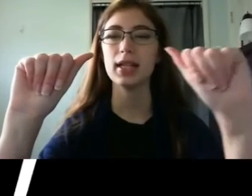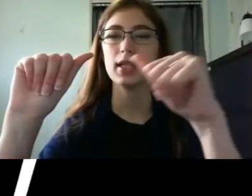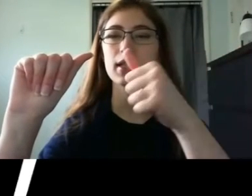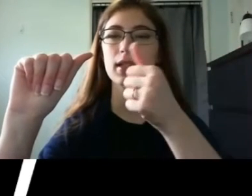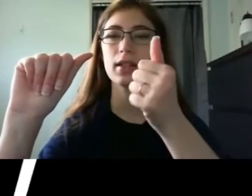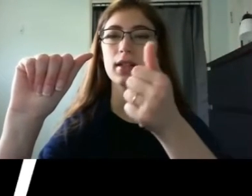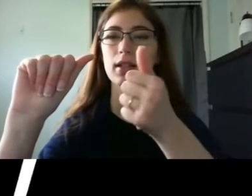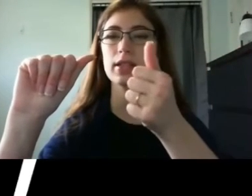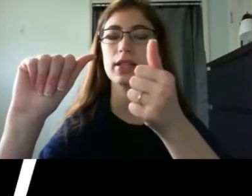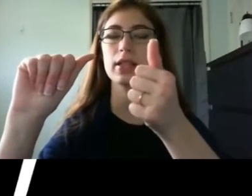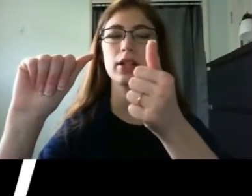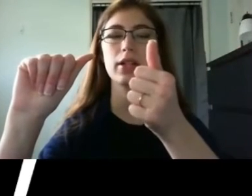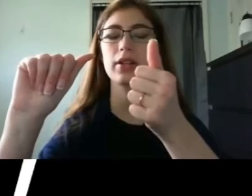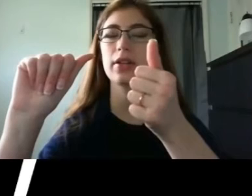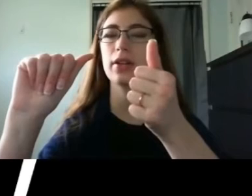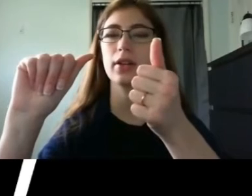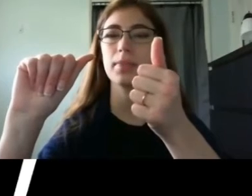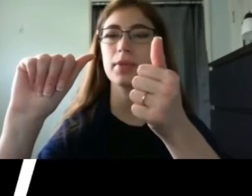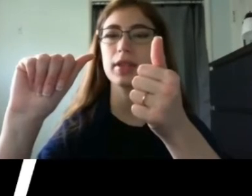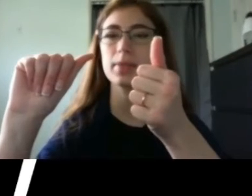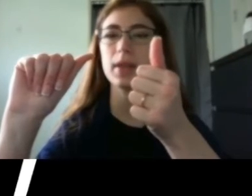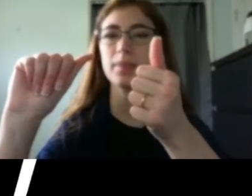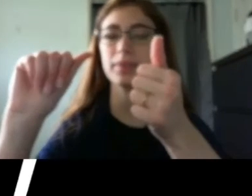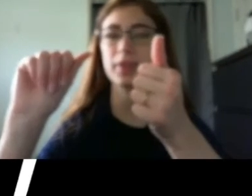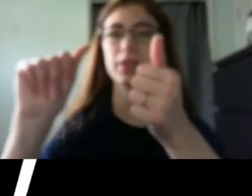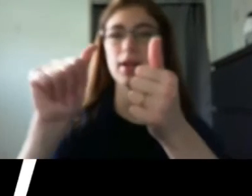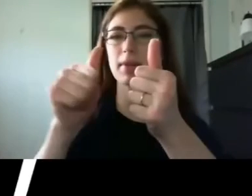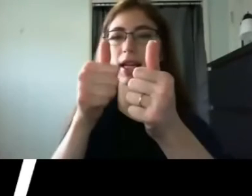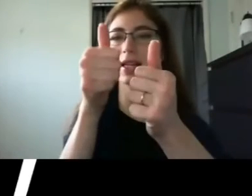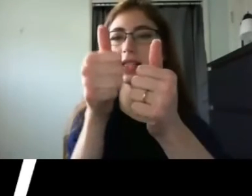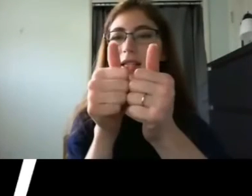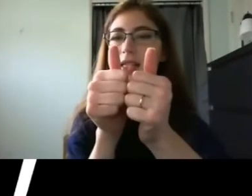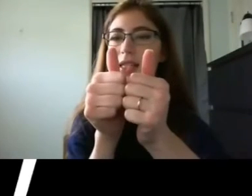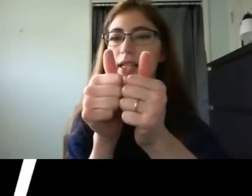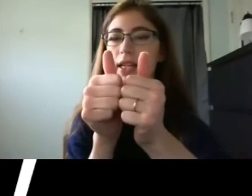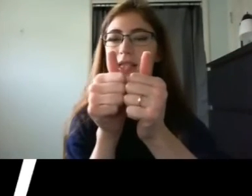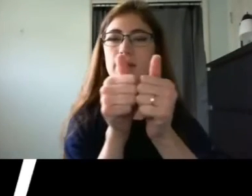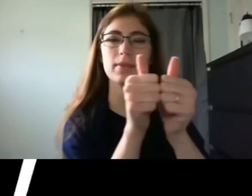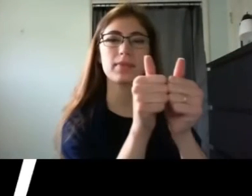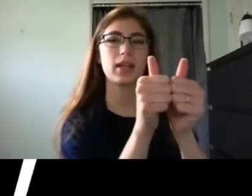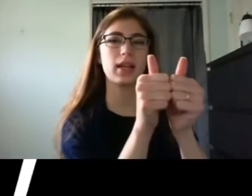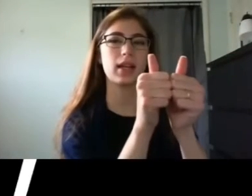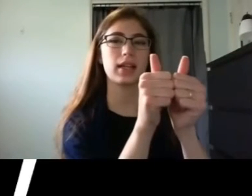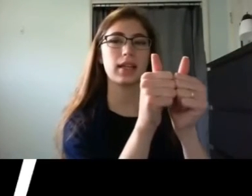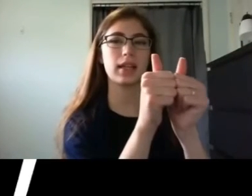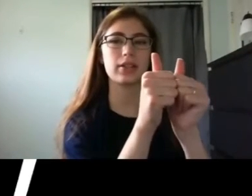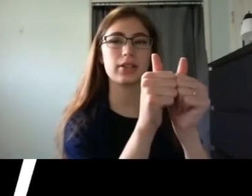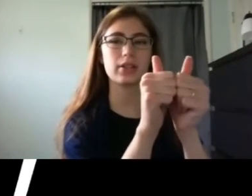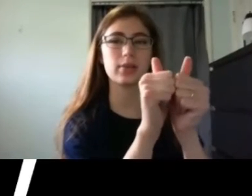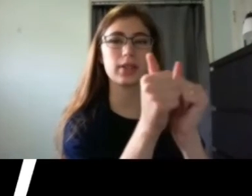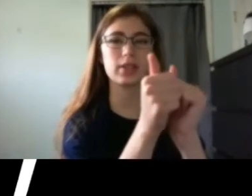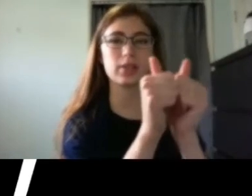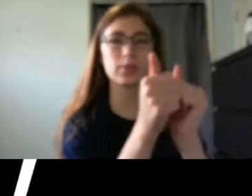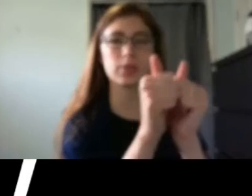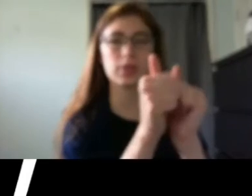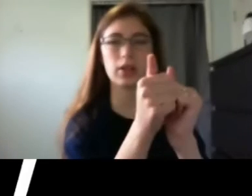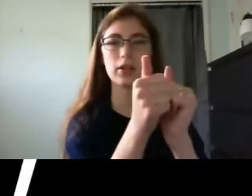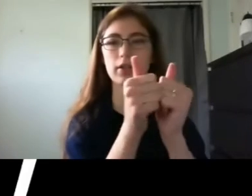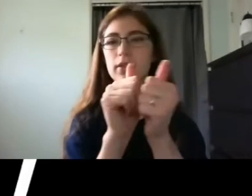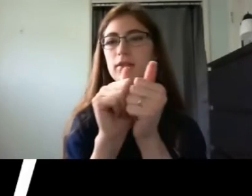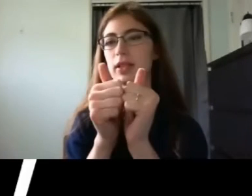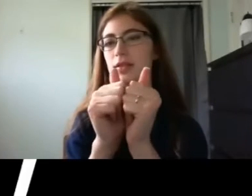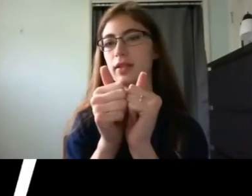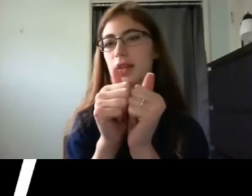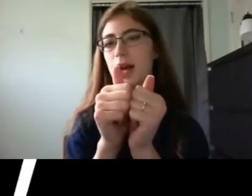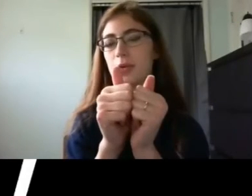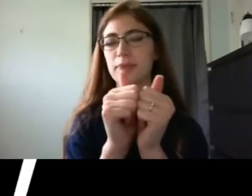non-dominant hand is going to turn up this way. Your dominant hand is going to sit next to it, and they are just going to turn